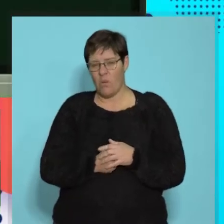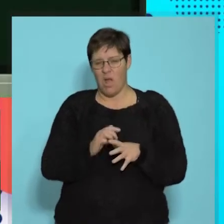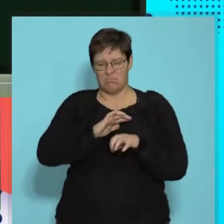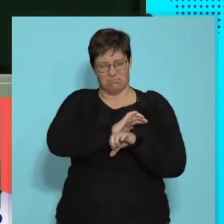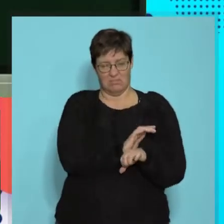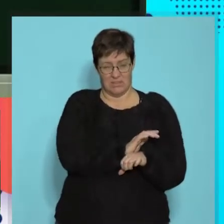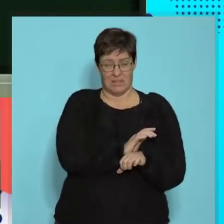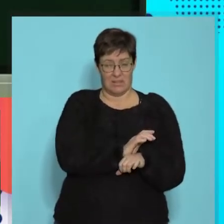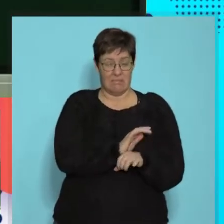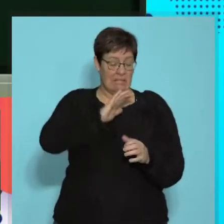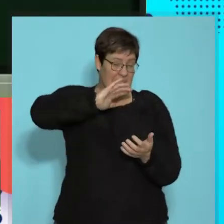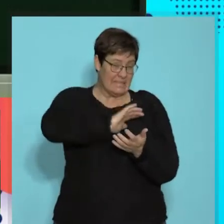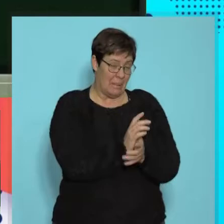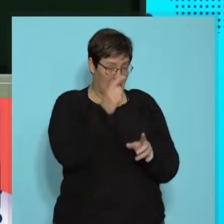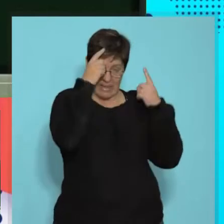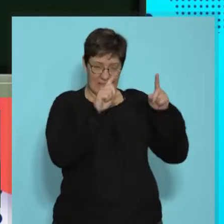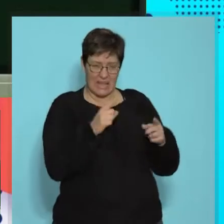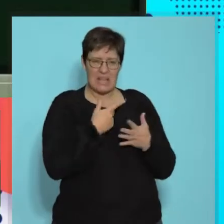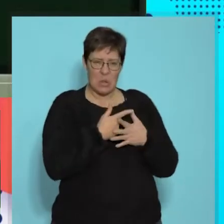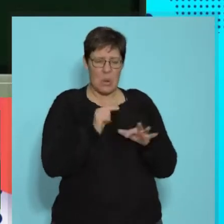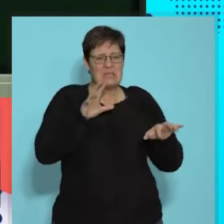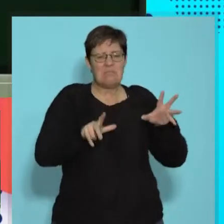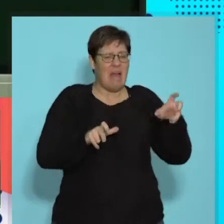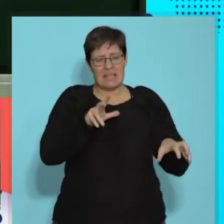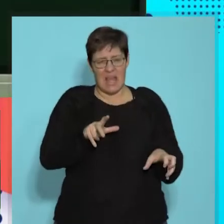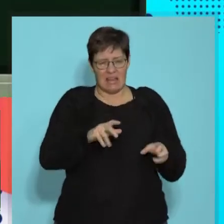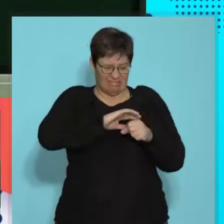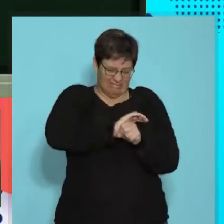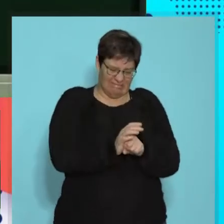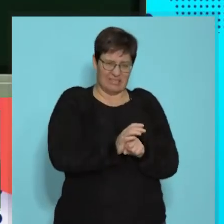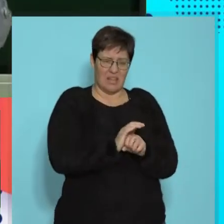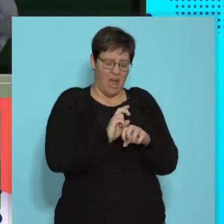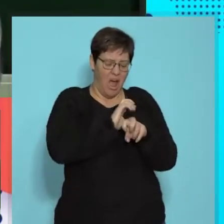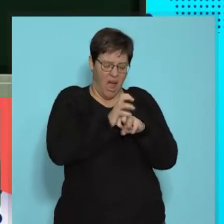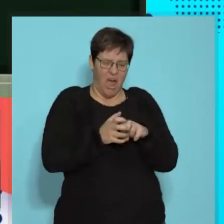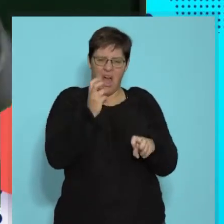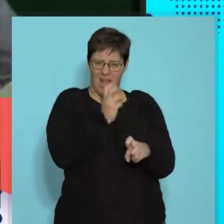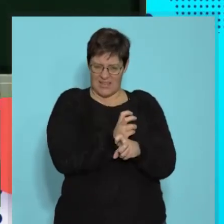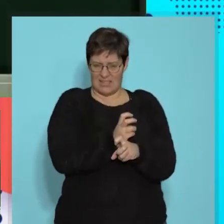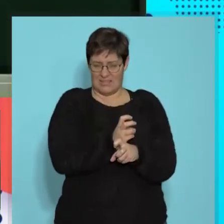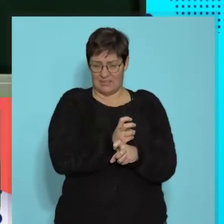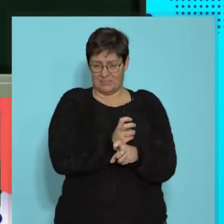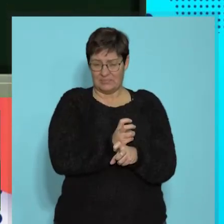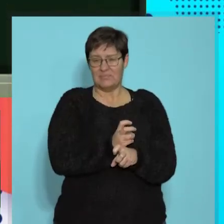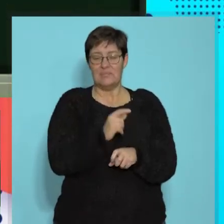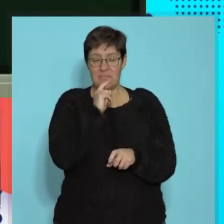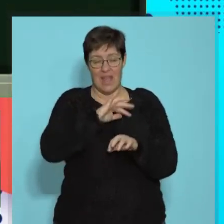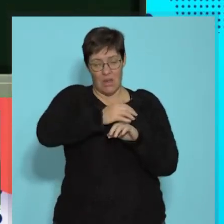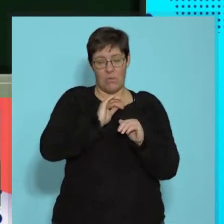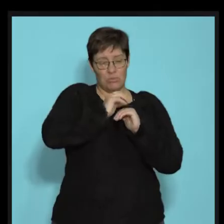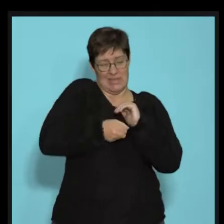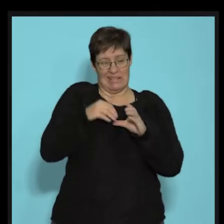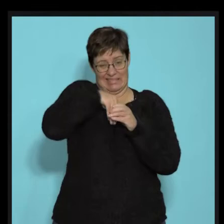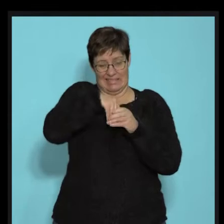ever stepped on one, even a spider, all of those things. They're hard, they're tough, and that outer layer protects them